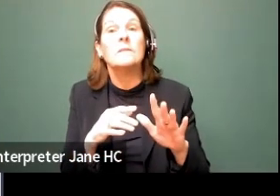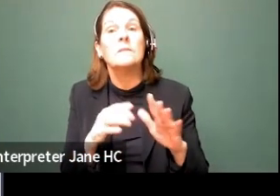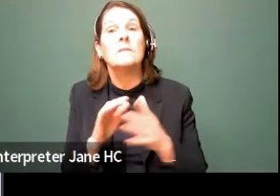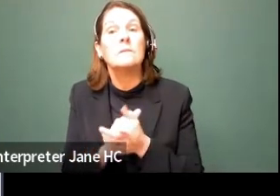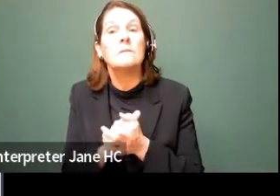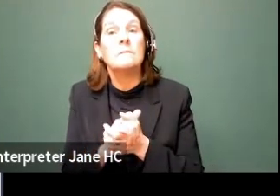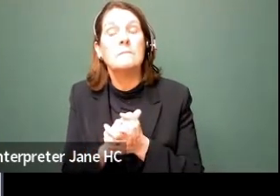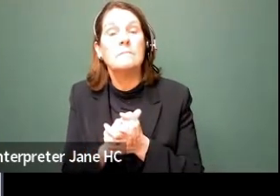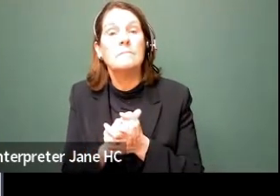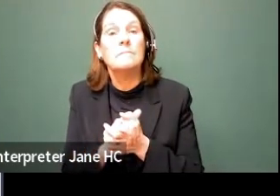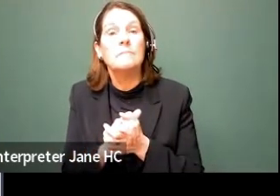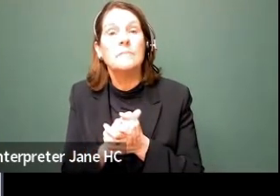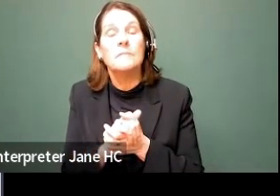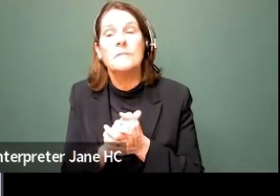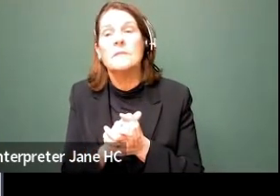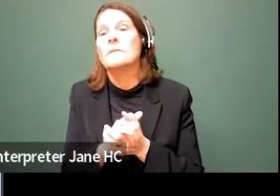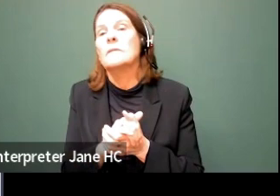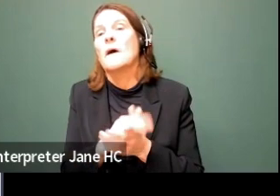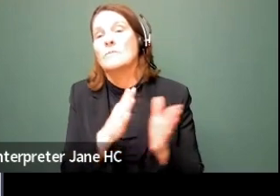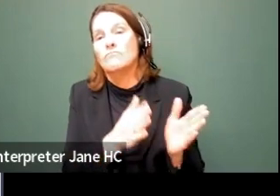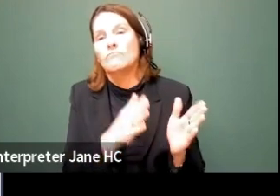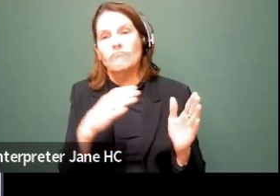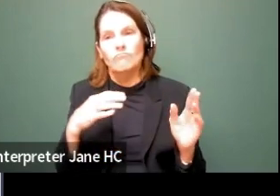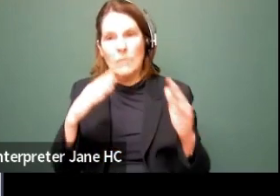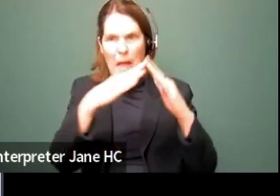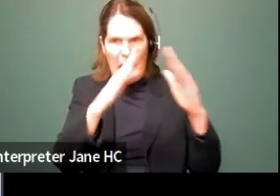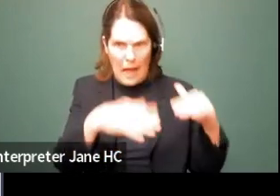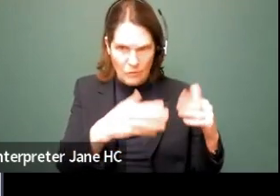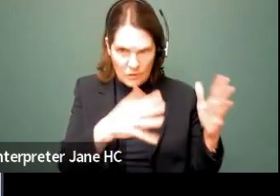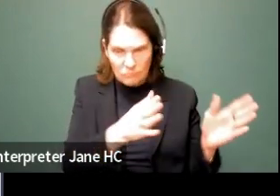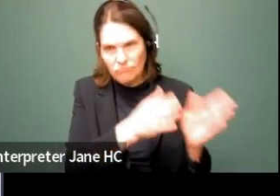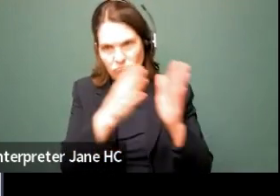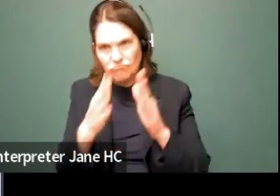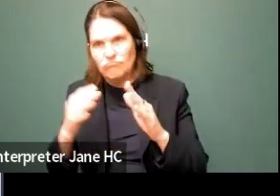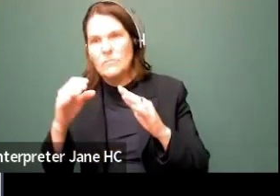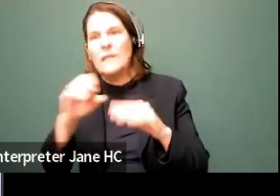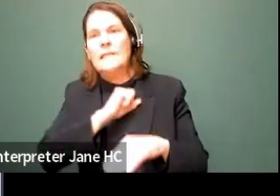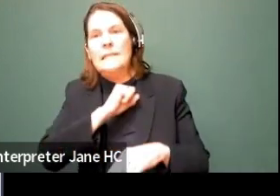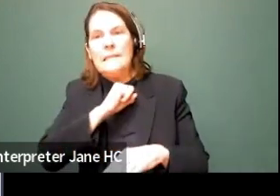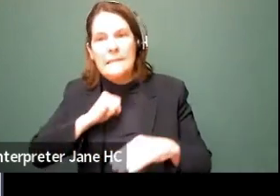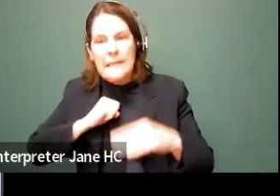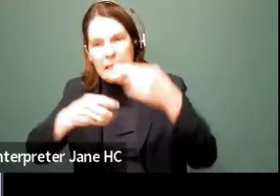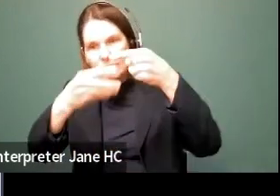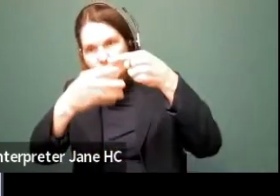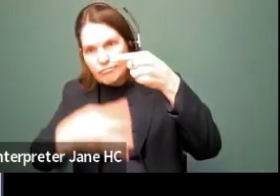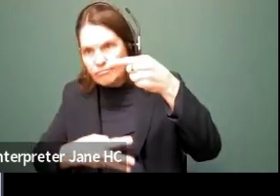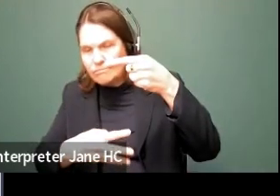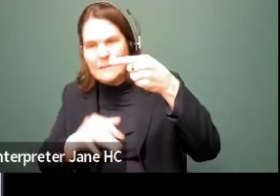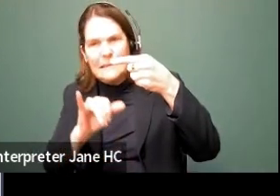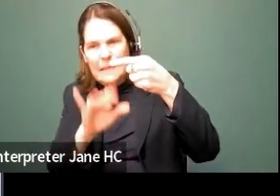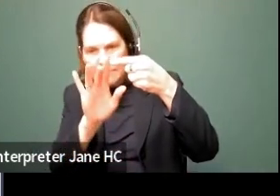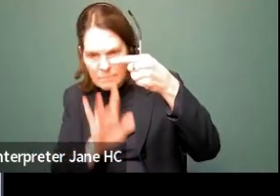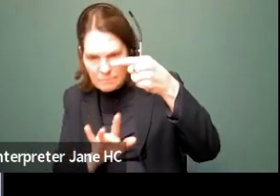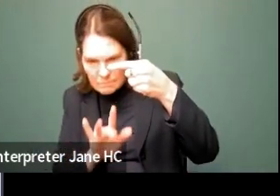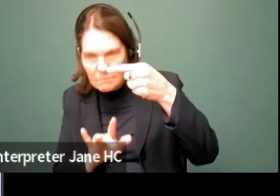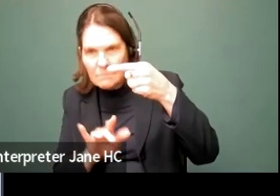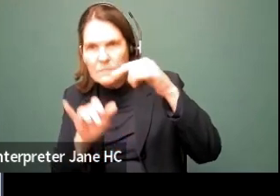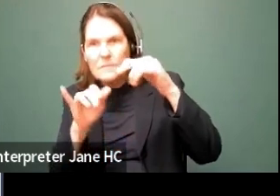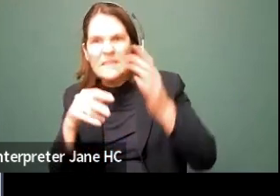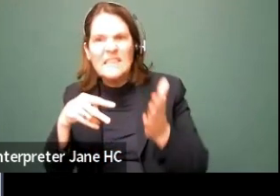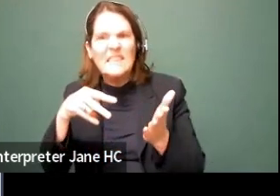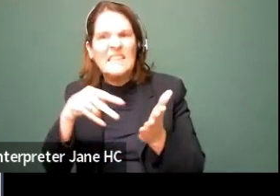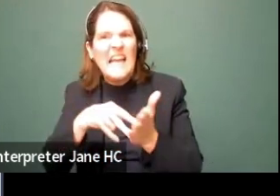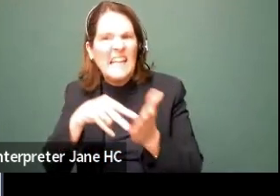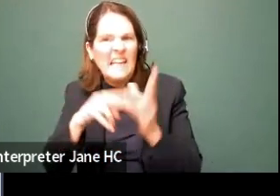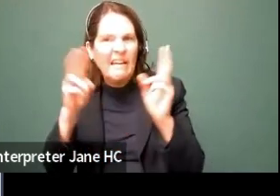that on the Senate side, it's pretty much the same process. Go to standing